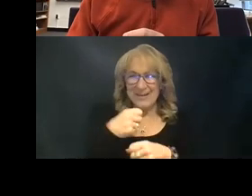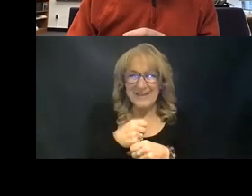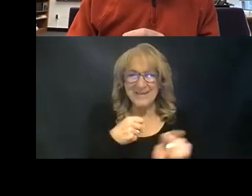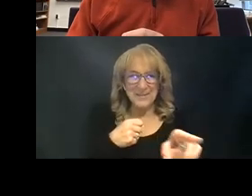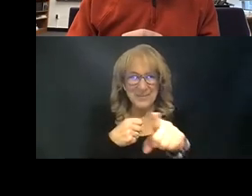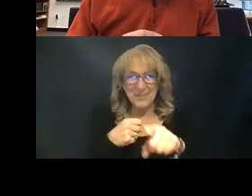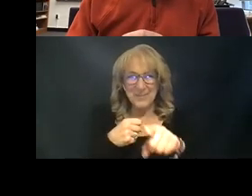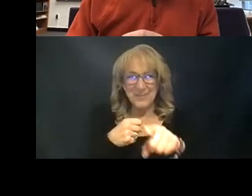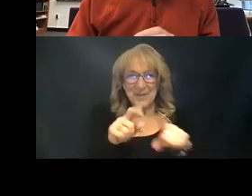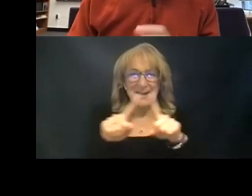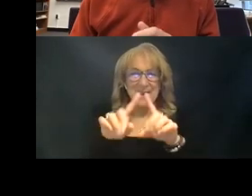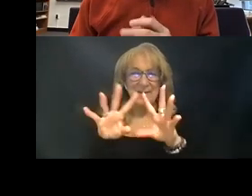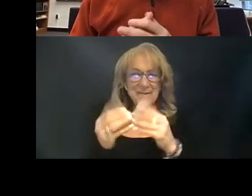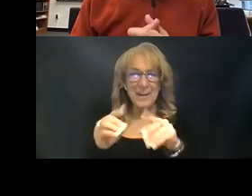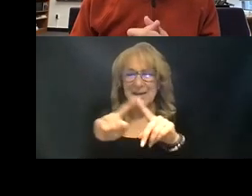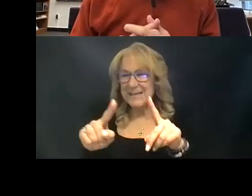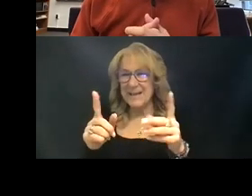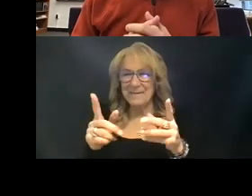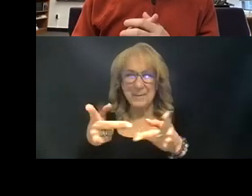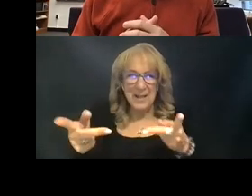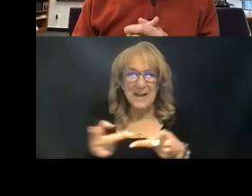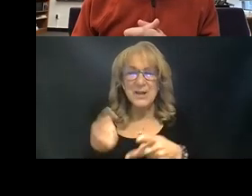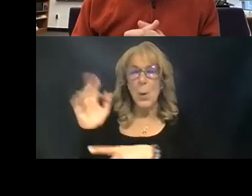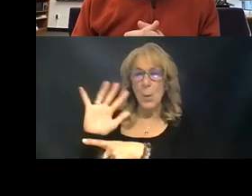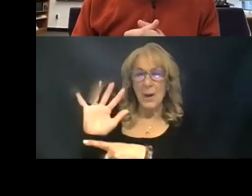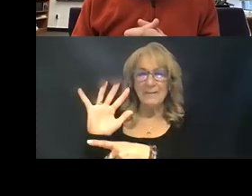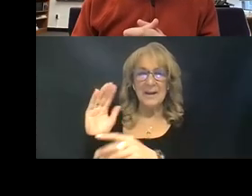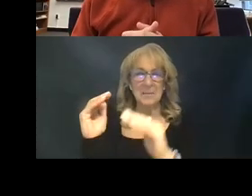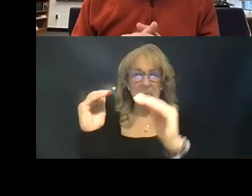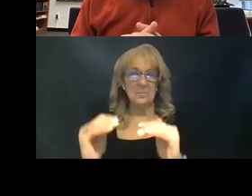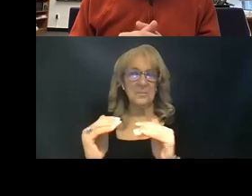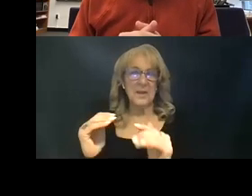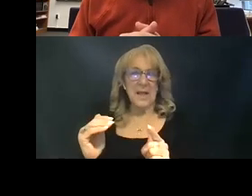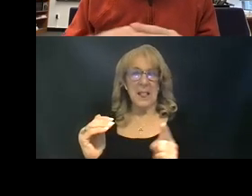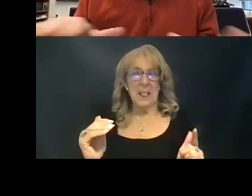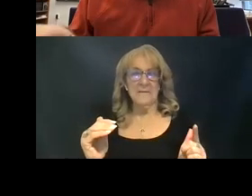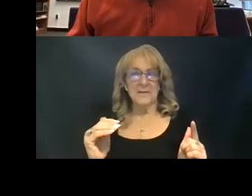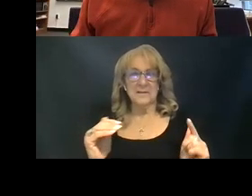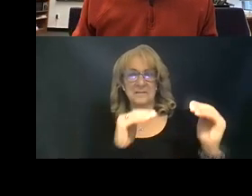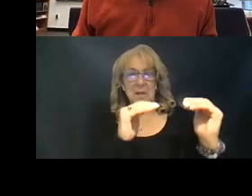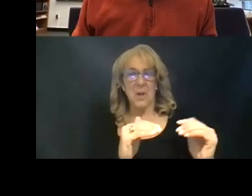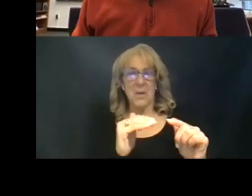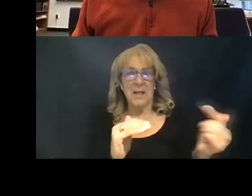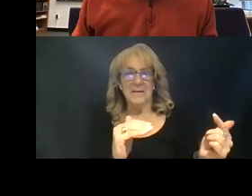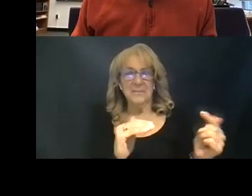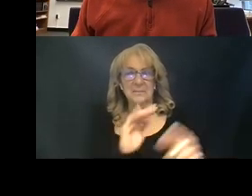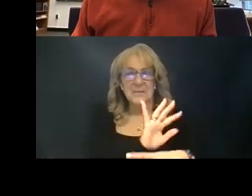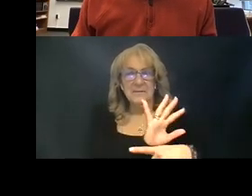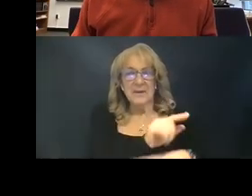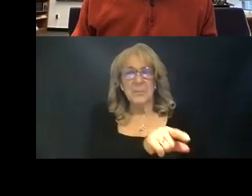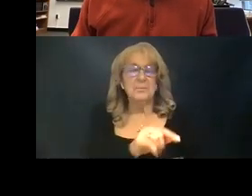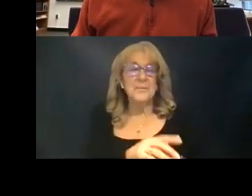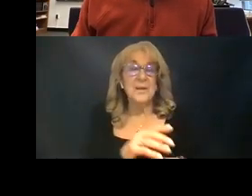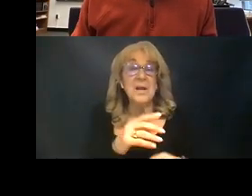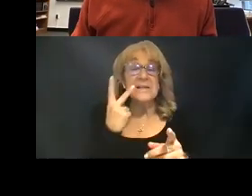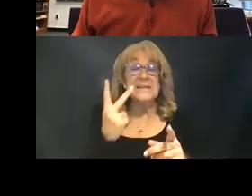and including one video playing in the lower left. And you'll see on the pictures you see